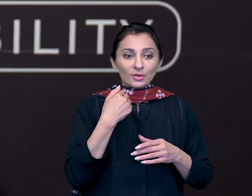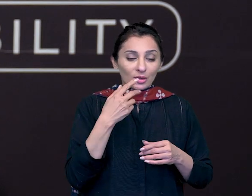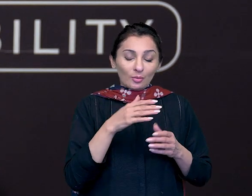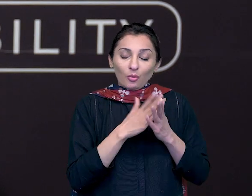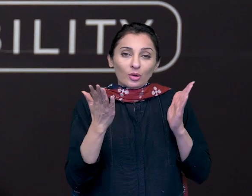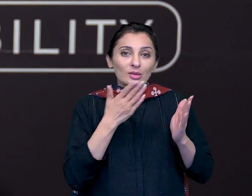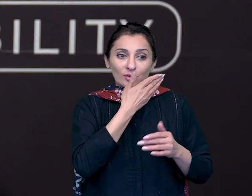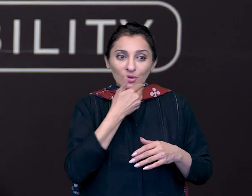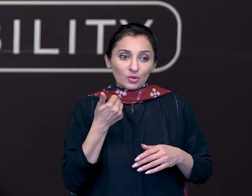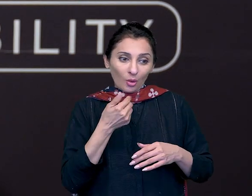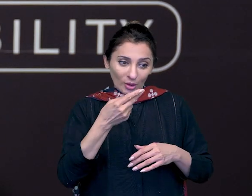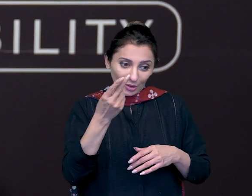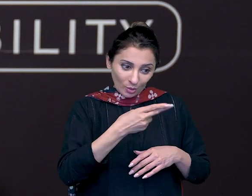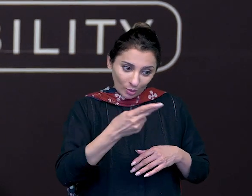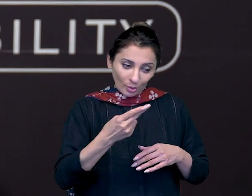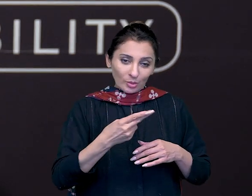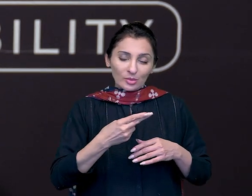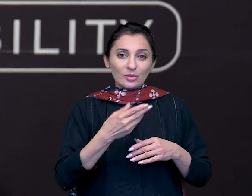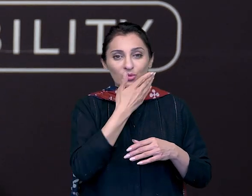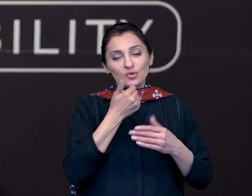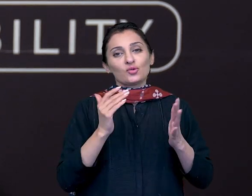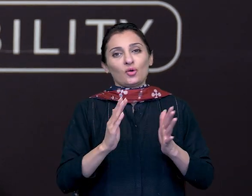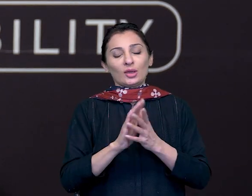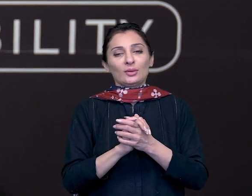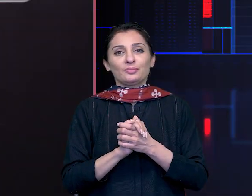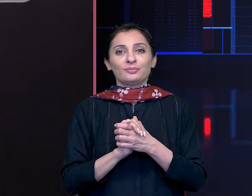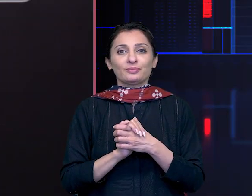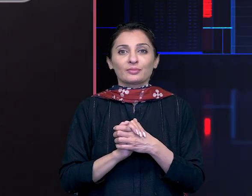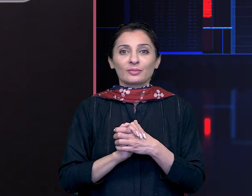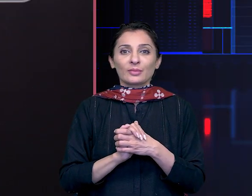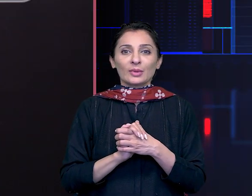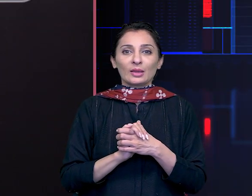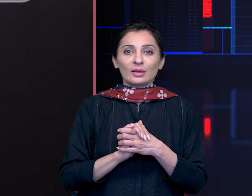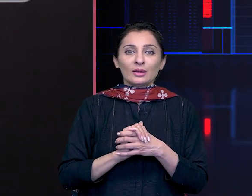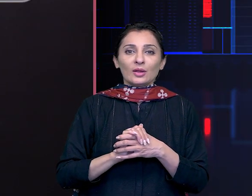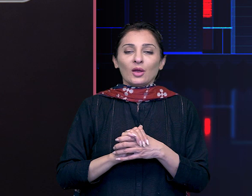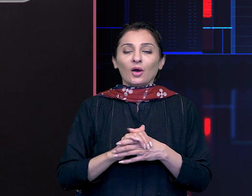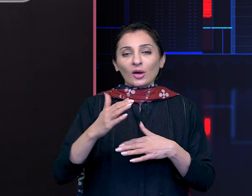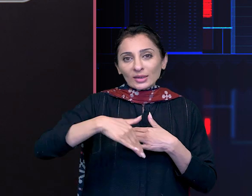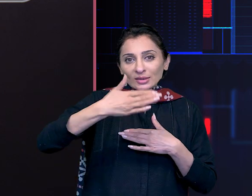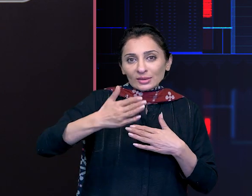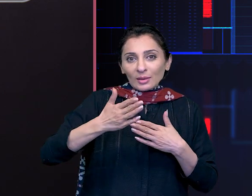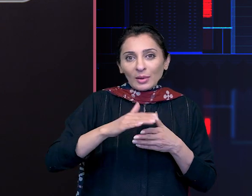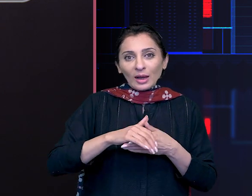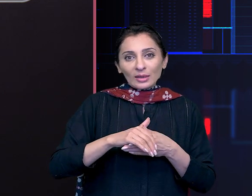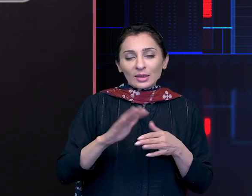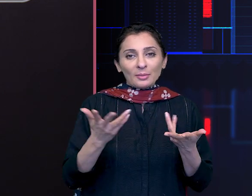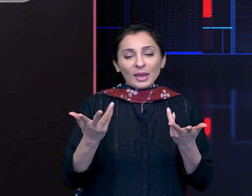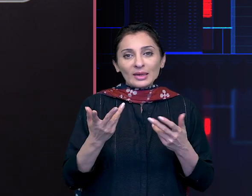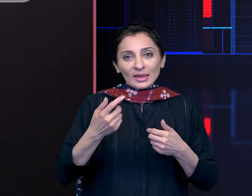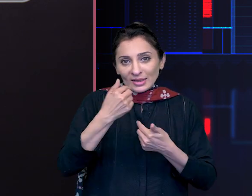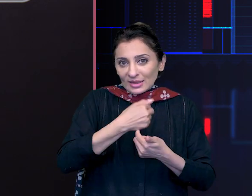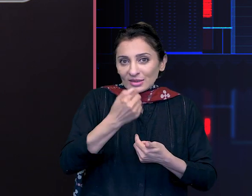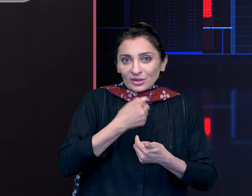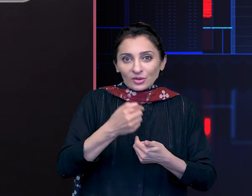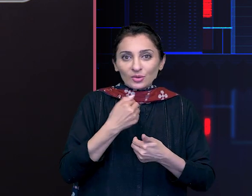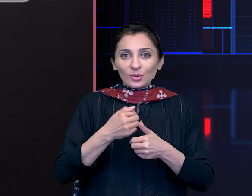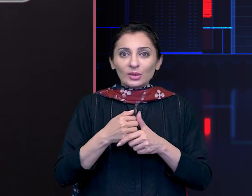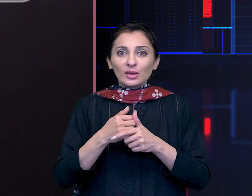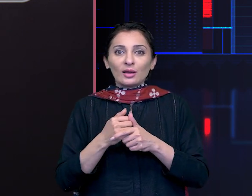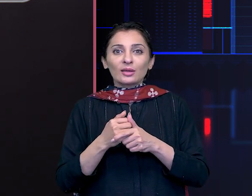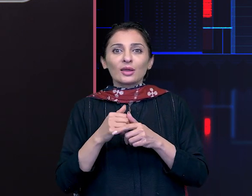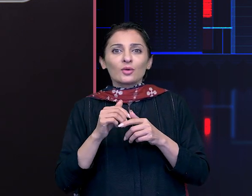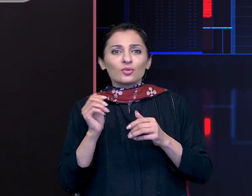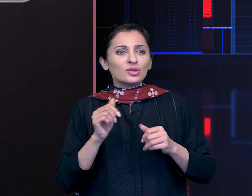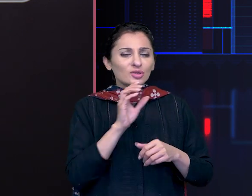I've been drawing things, and I still continue to this day. Inspiration can come from very unlikely places, but also places that are very